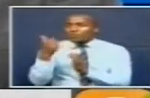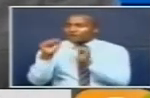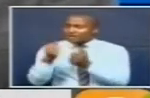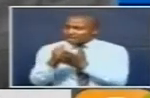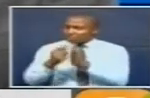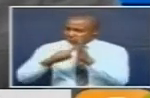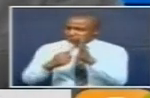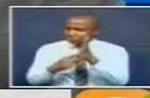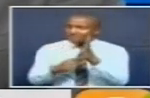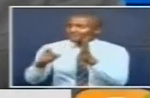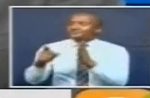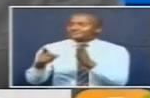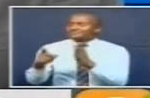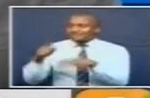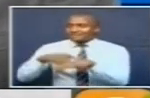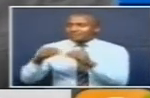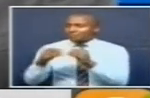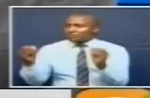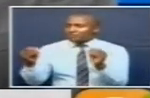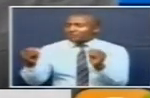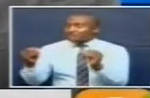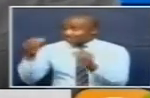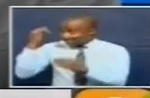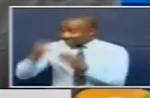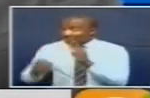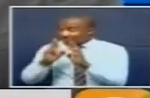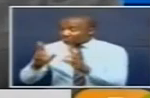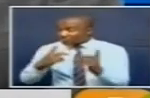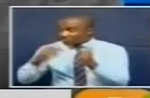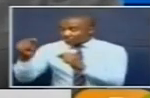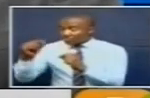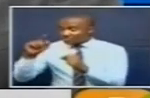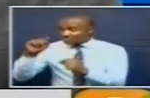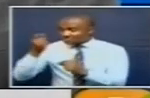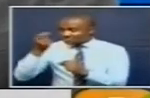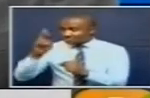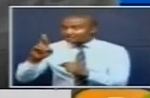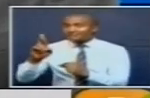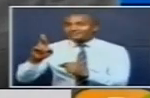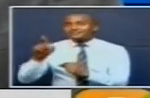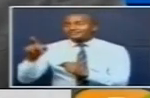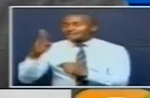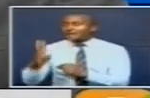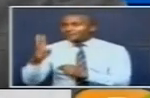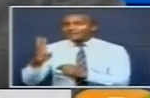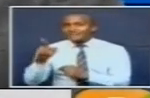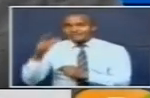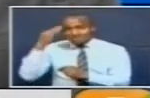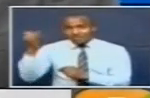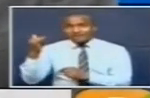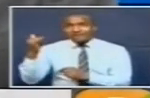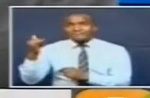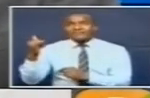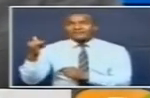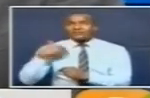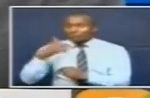that took time. So by the time we were getting the final report to go to the tender, it was sometimes in April. And that's why we went for restricted